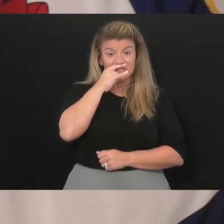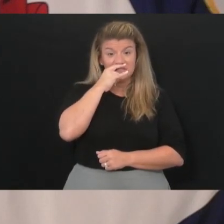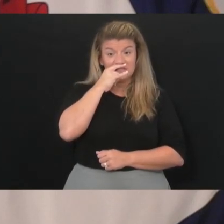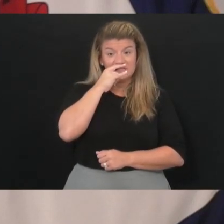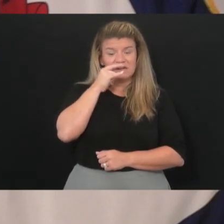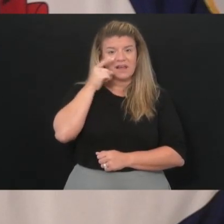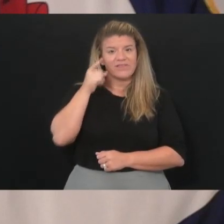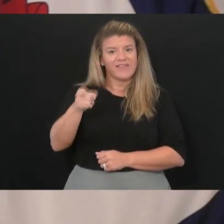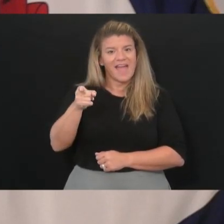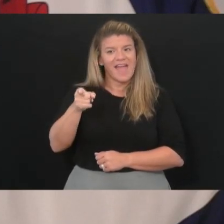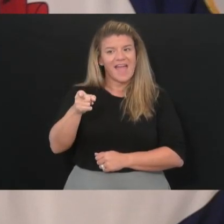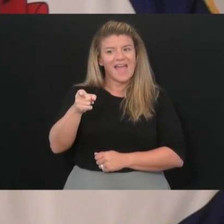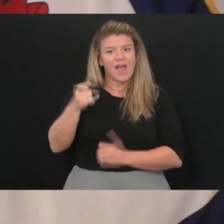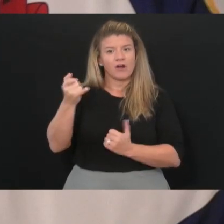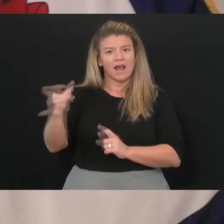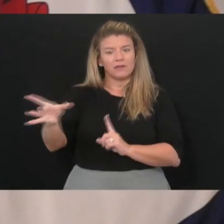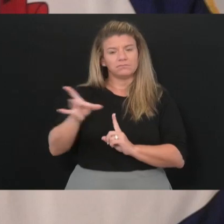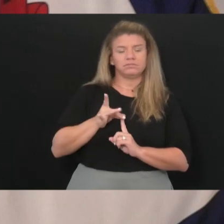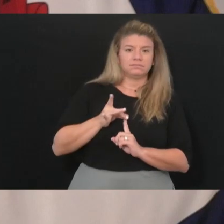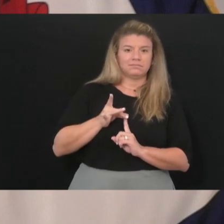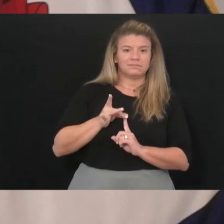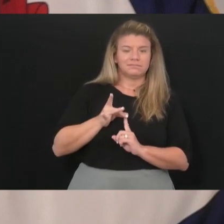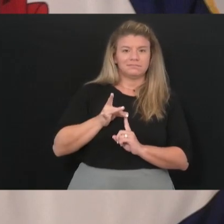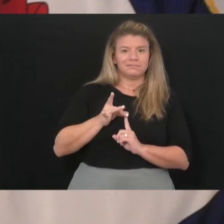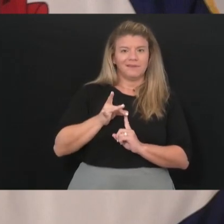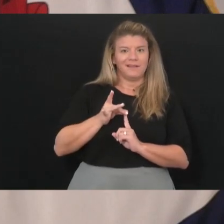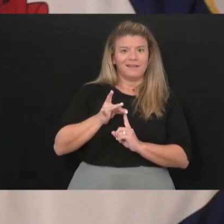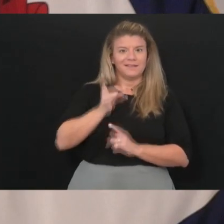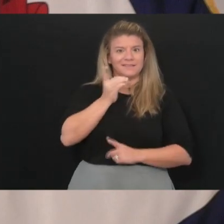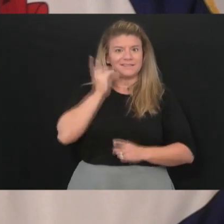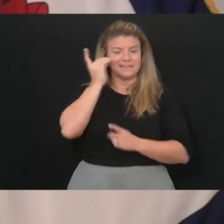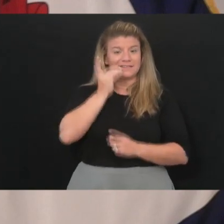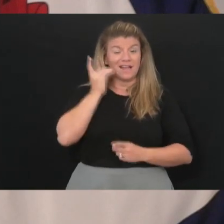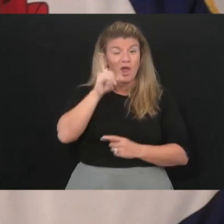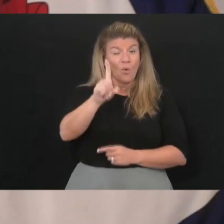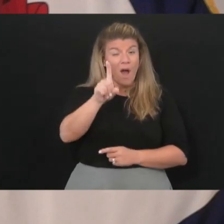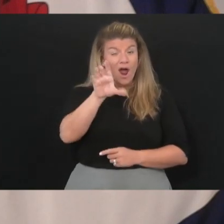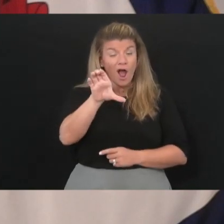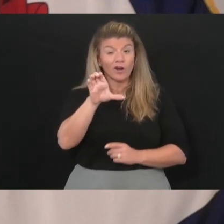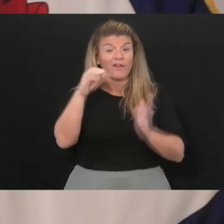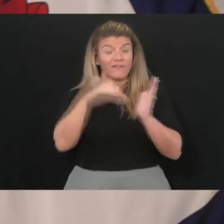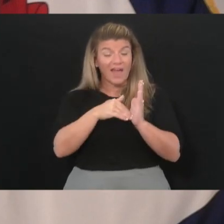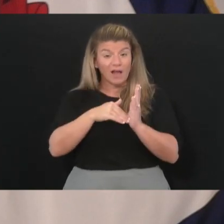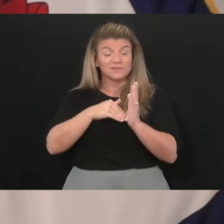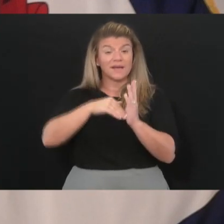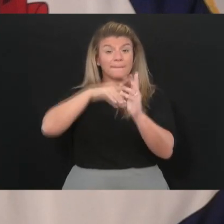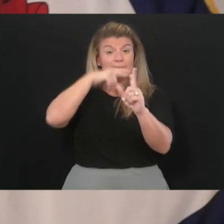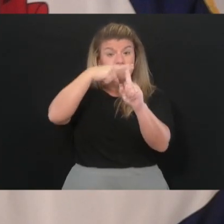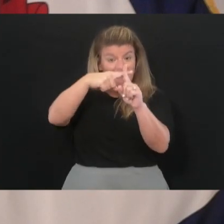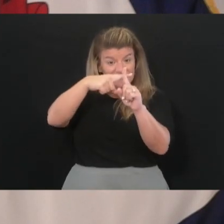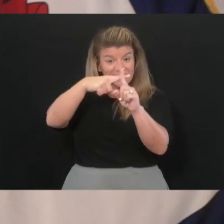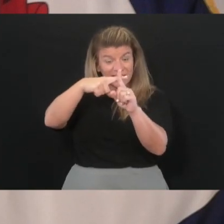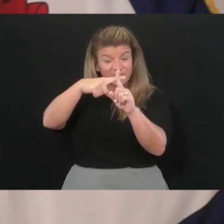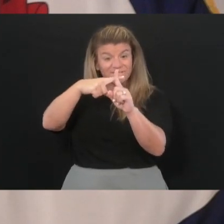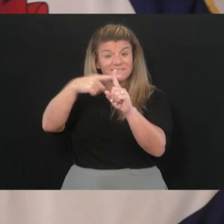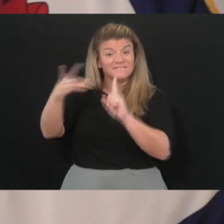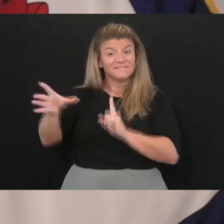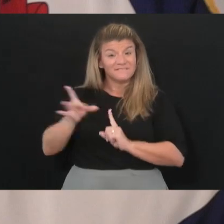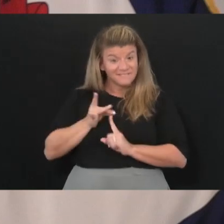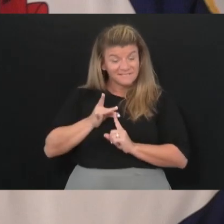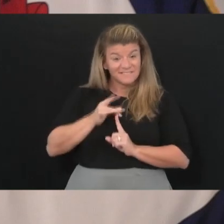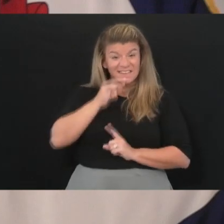are getting this virus. 100,000 positive cases in the last, I think, 2